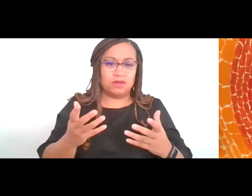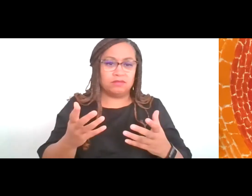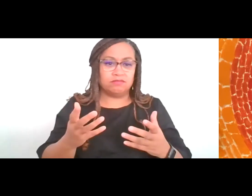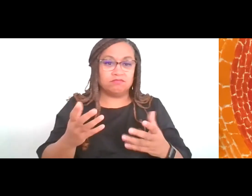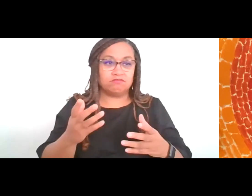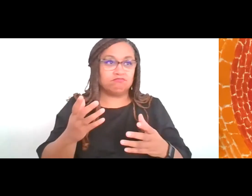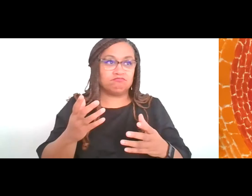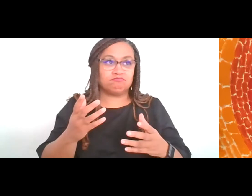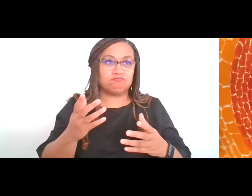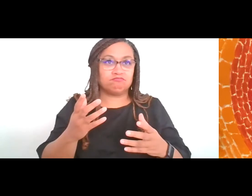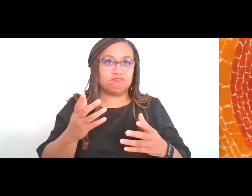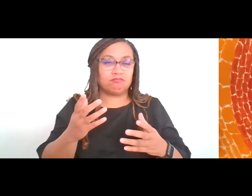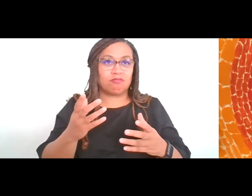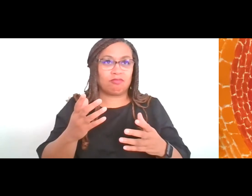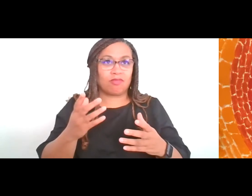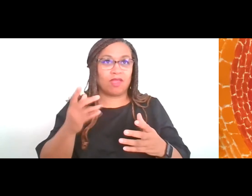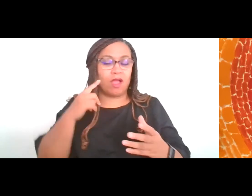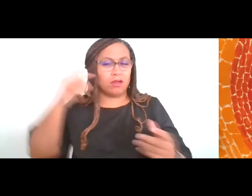calls you.